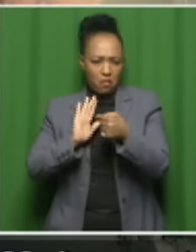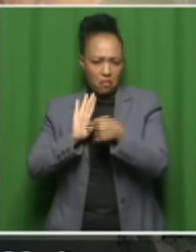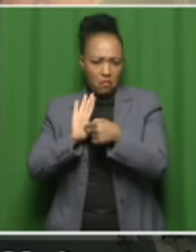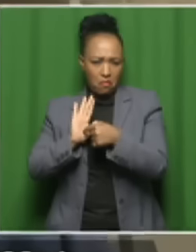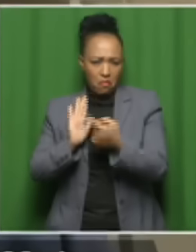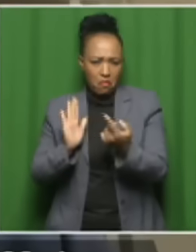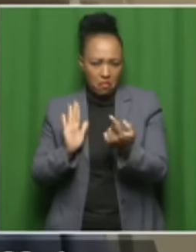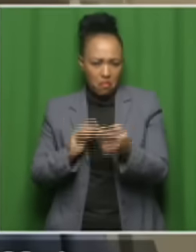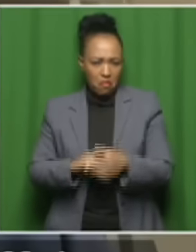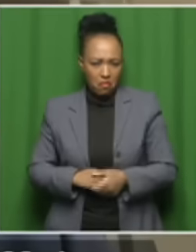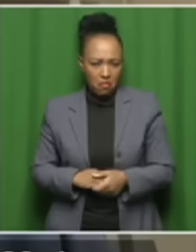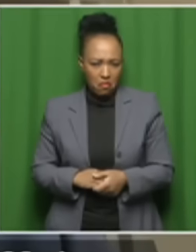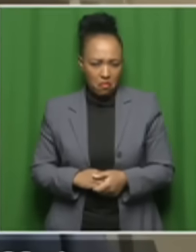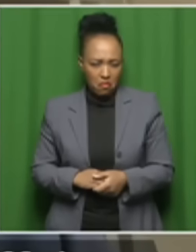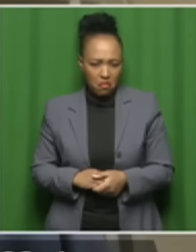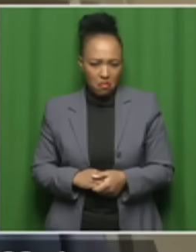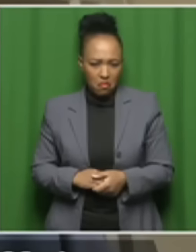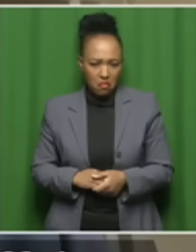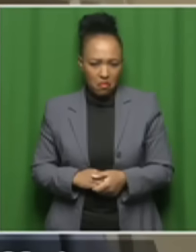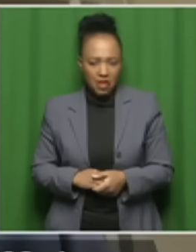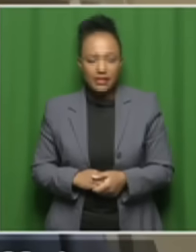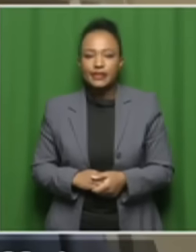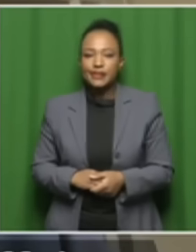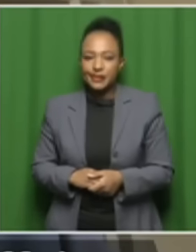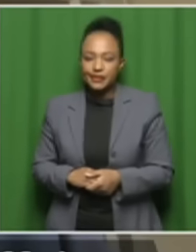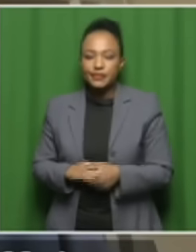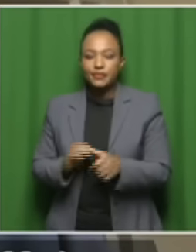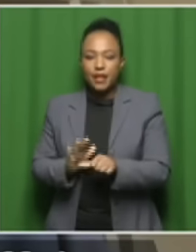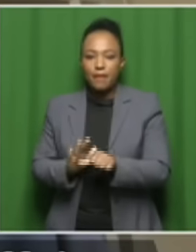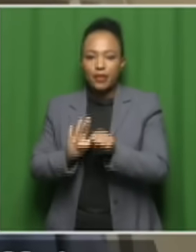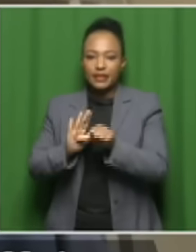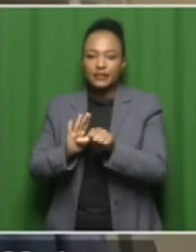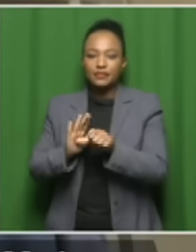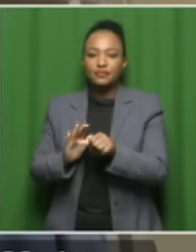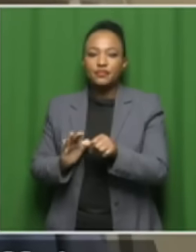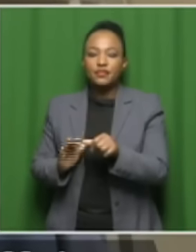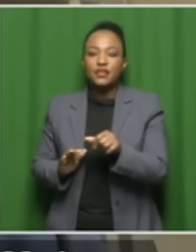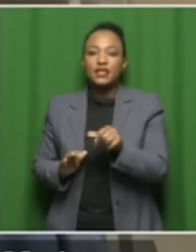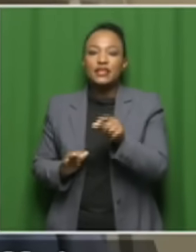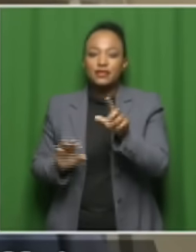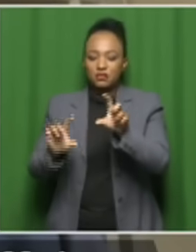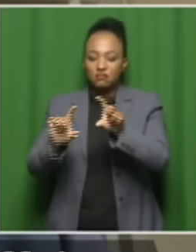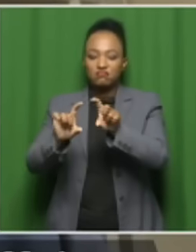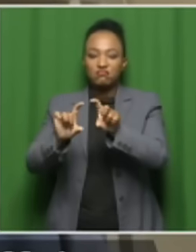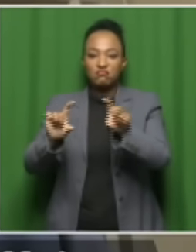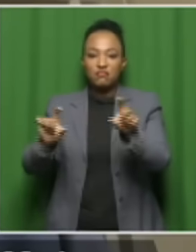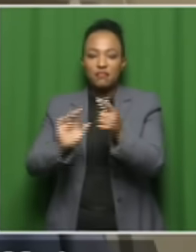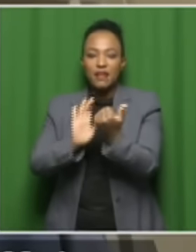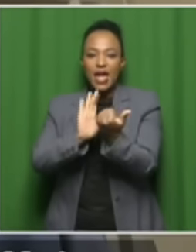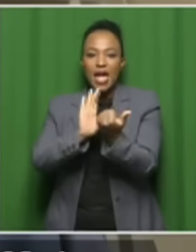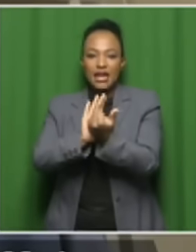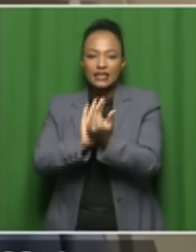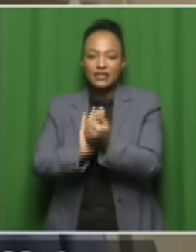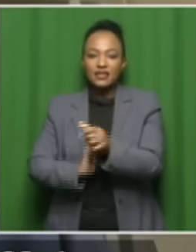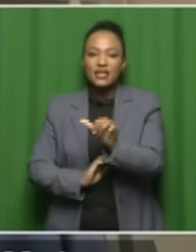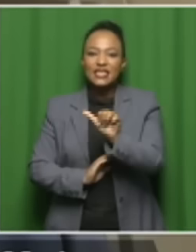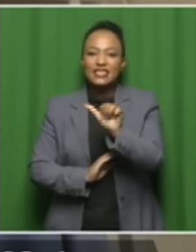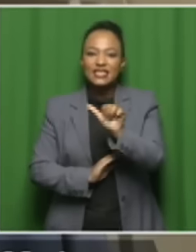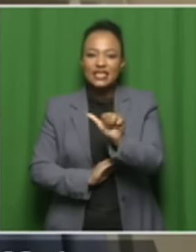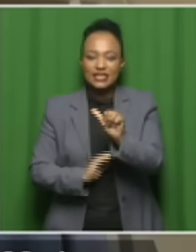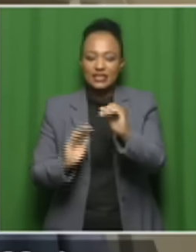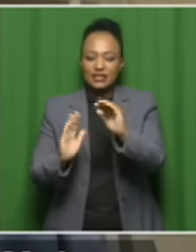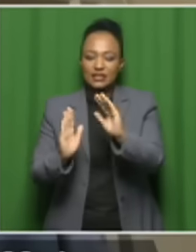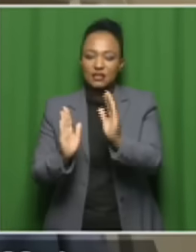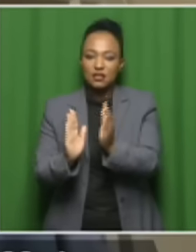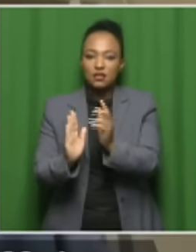Well, the section, the key section, the provision is section 61A, which said, well, you must contact us before you